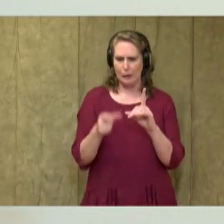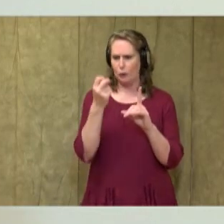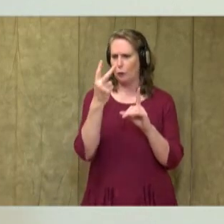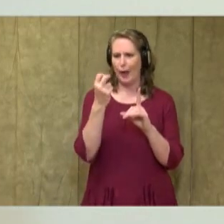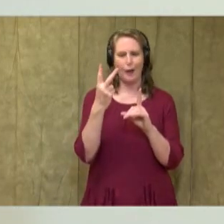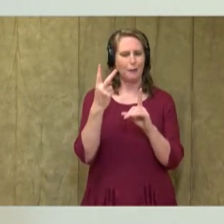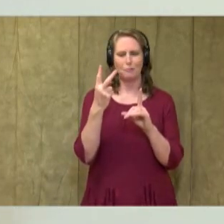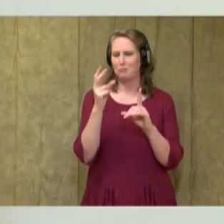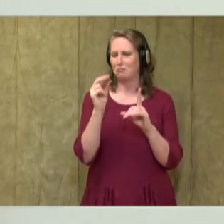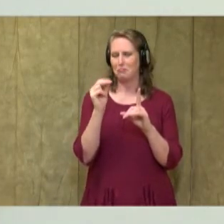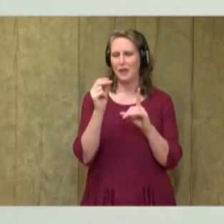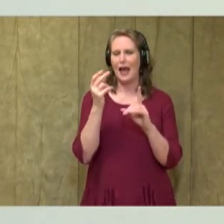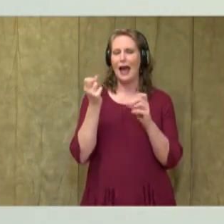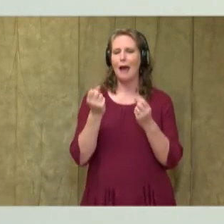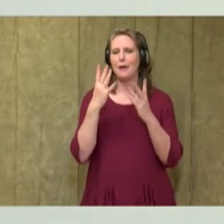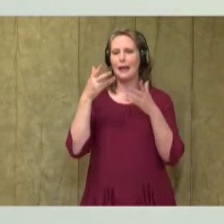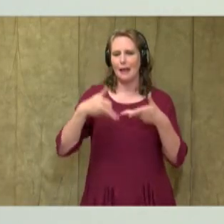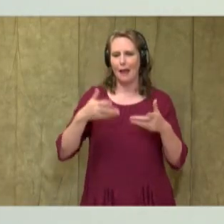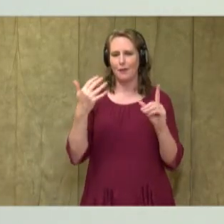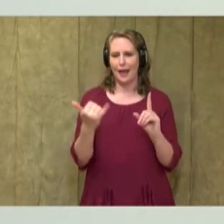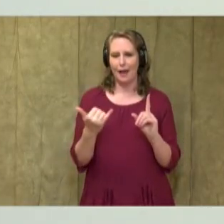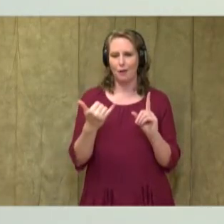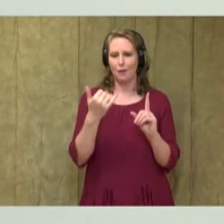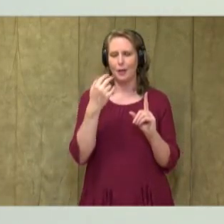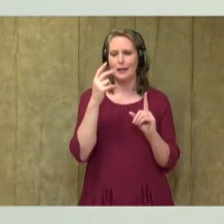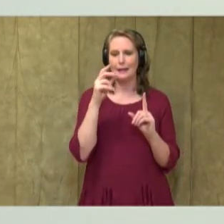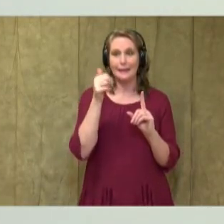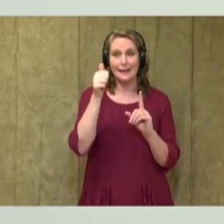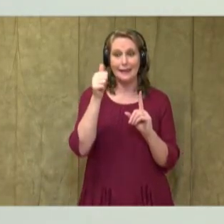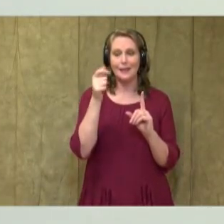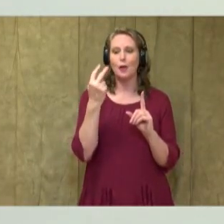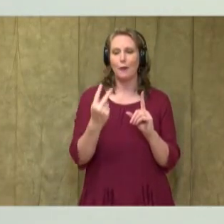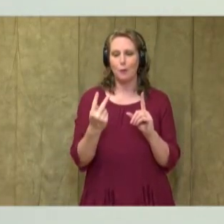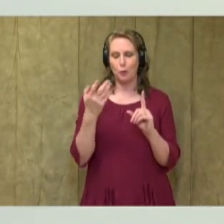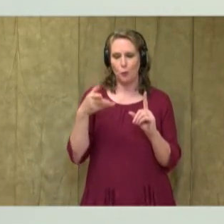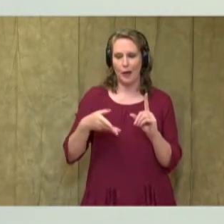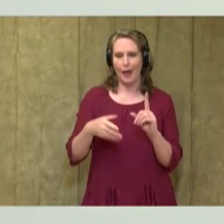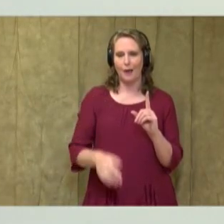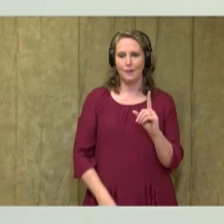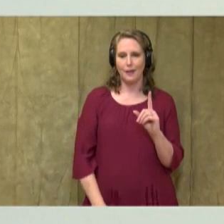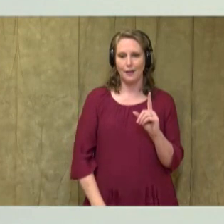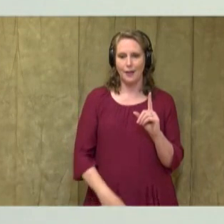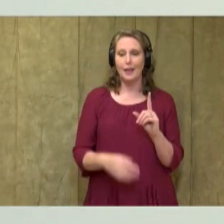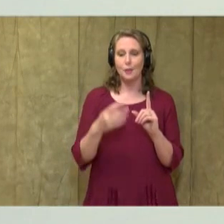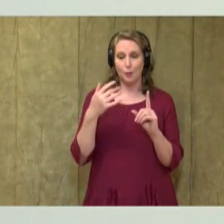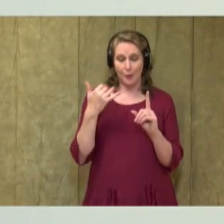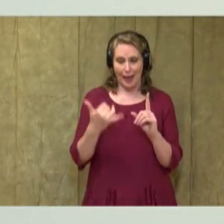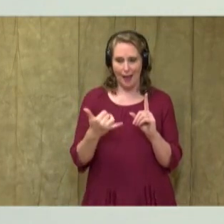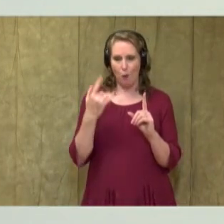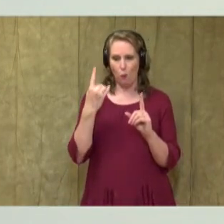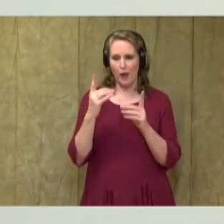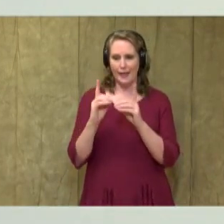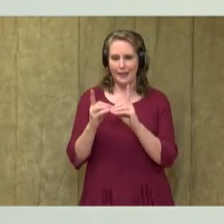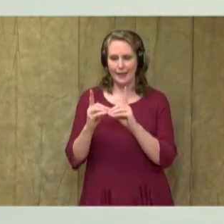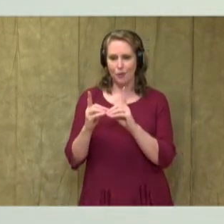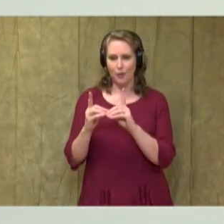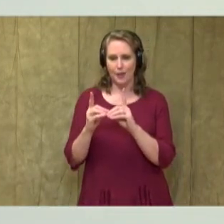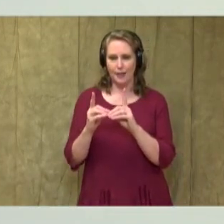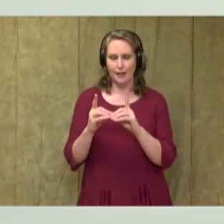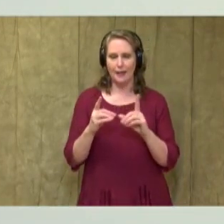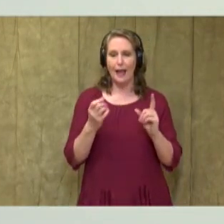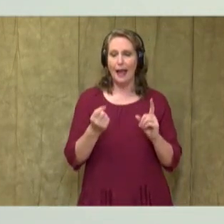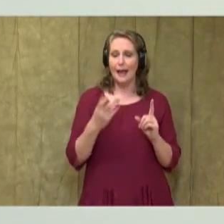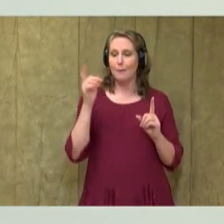tens do I have? That's right, I have 2 tens, so I can change that, and now I only have 1 digit here. And how